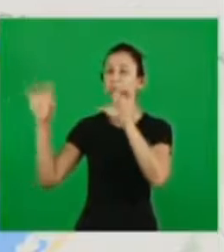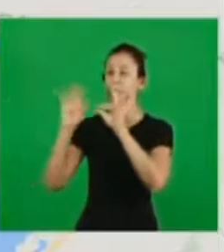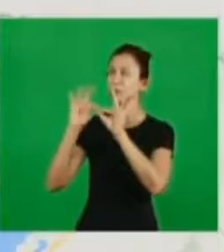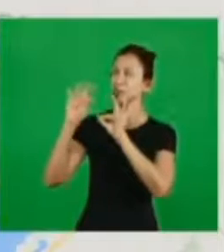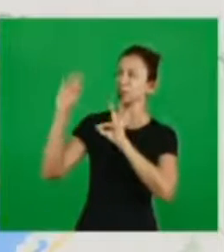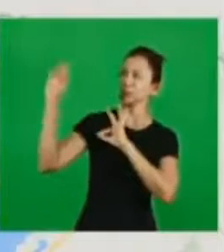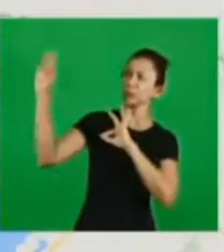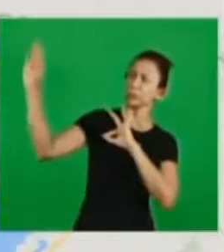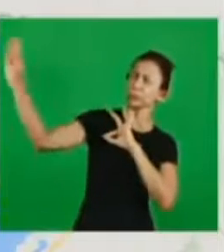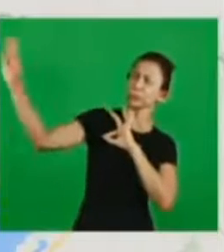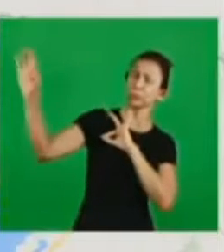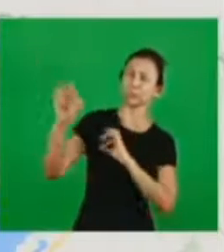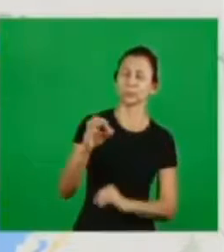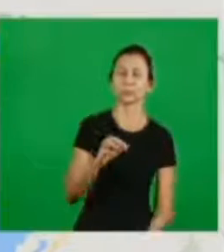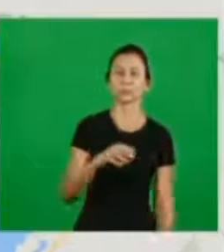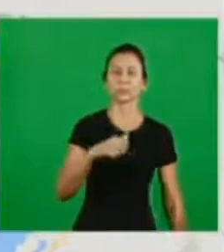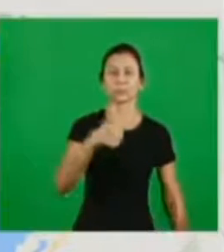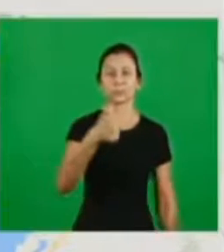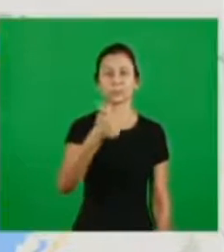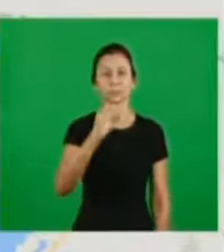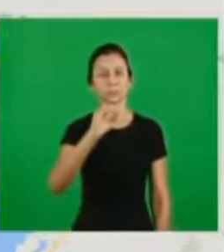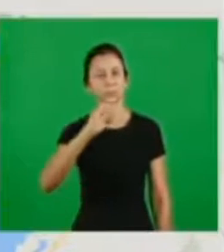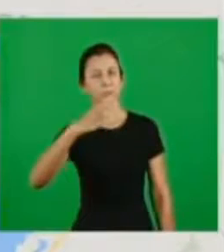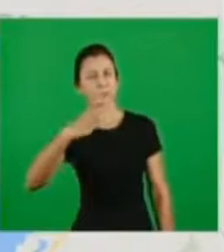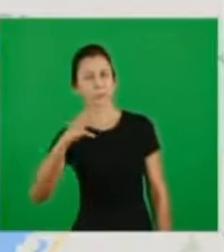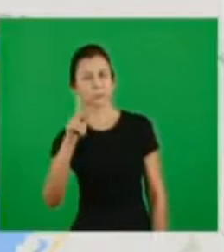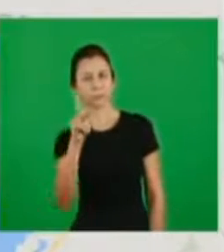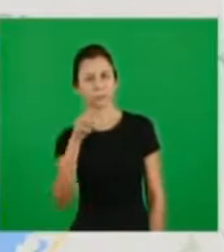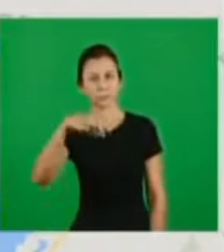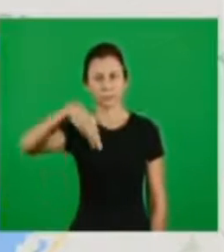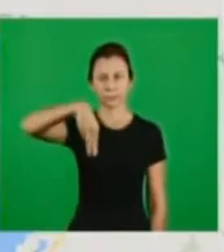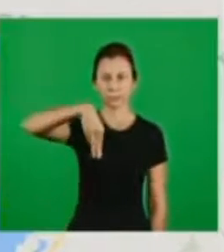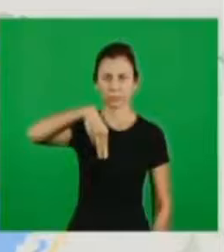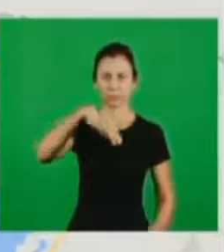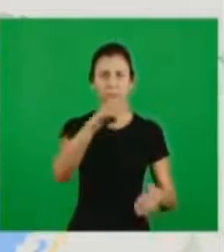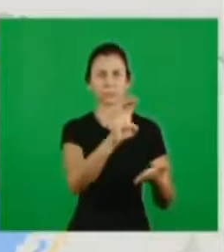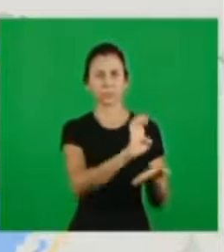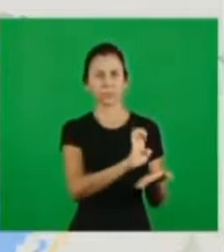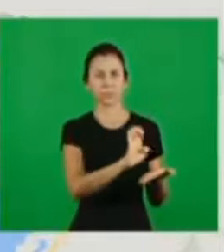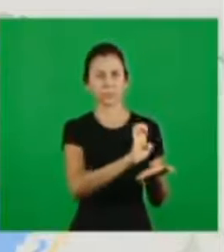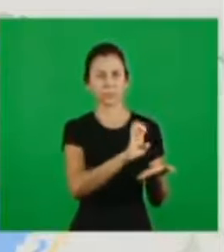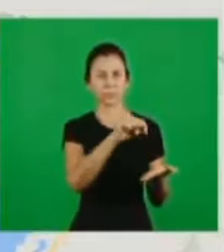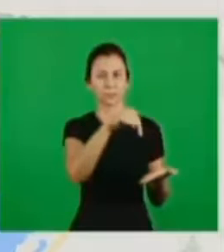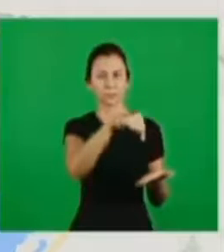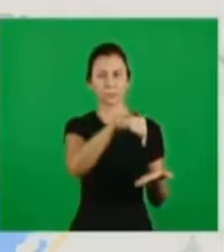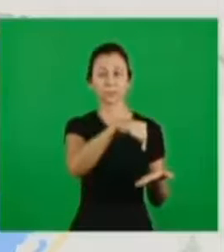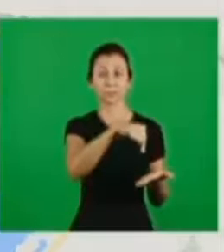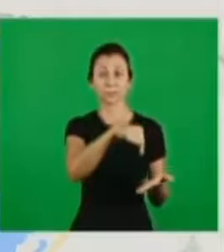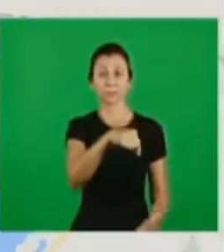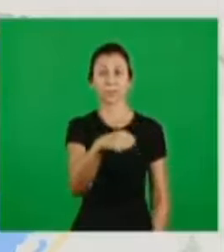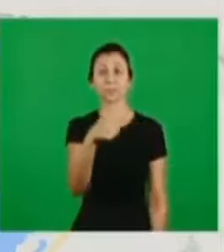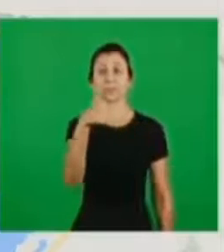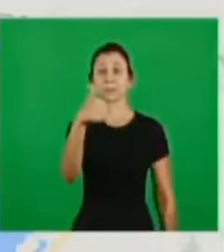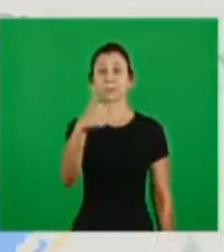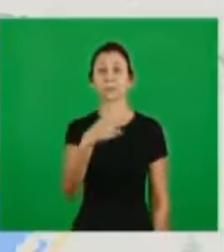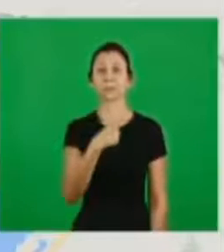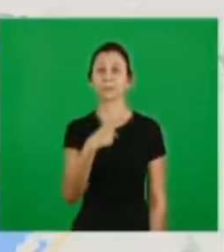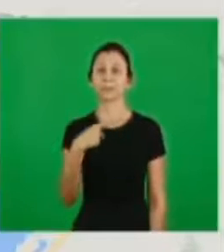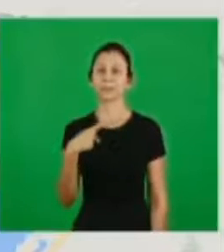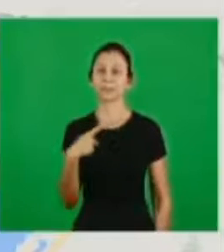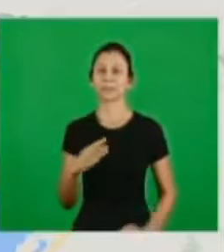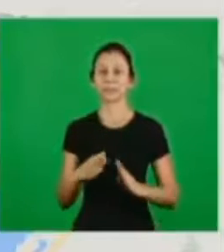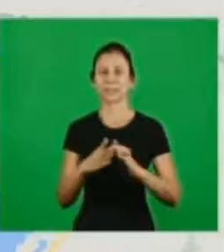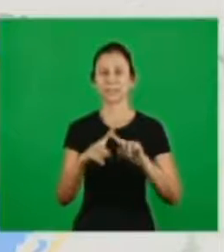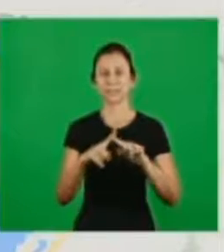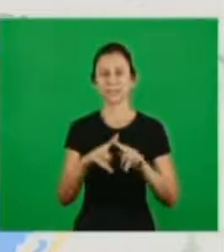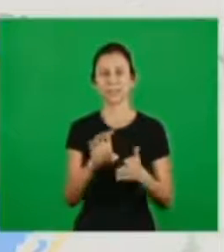the position, geographic position. 103 kilometers from Ephesus. So John was there in the